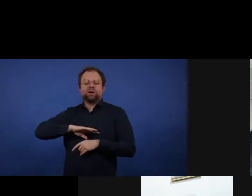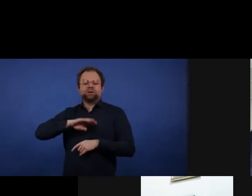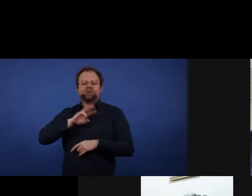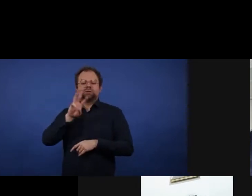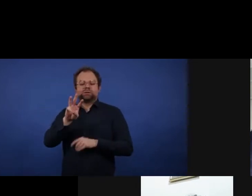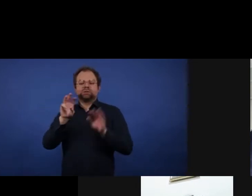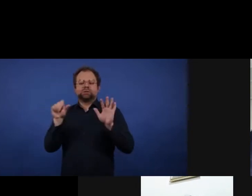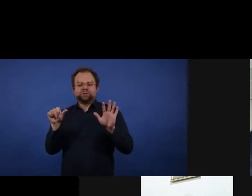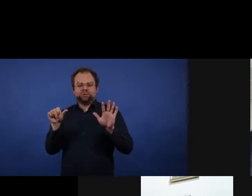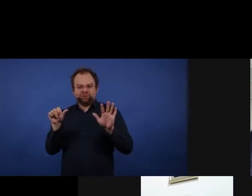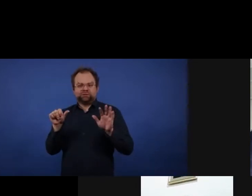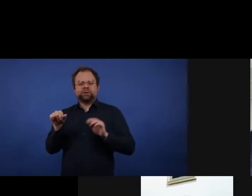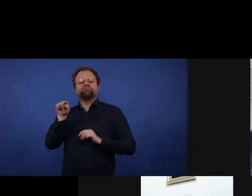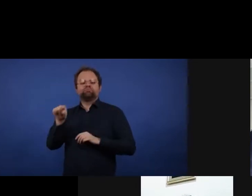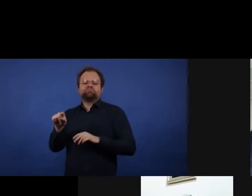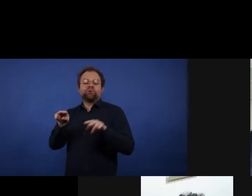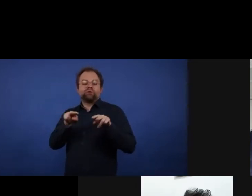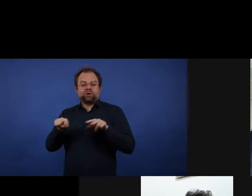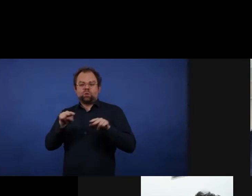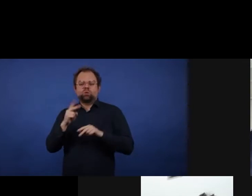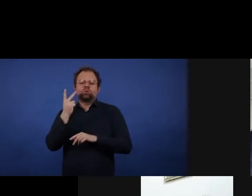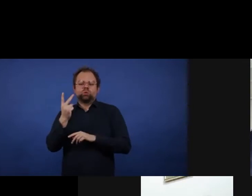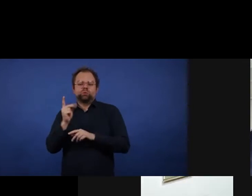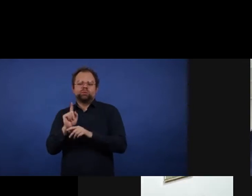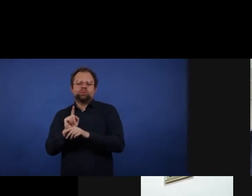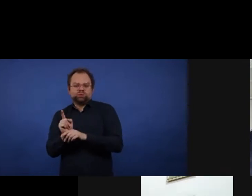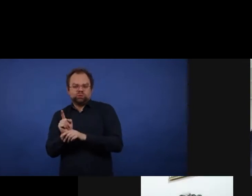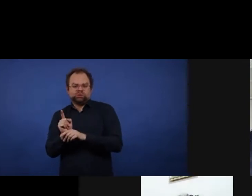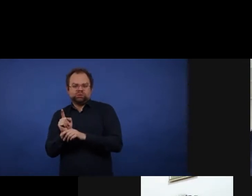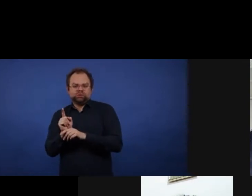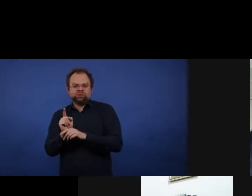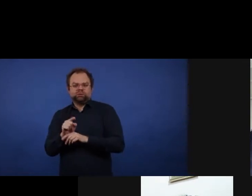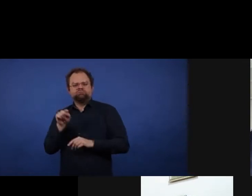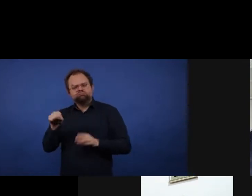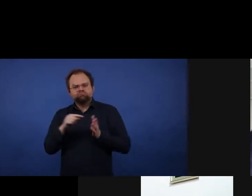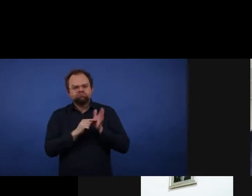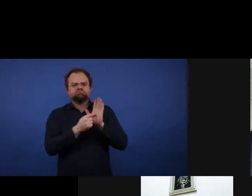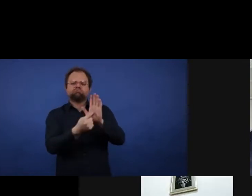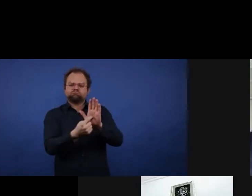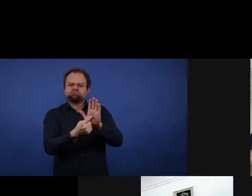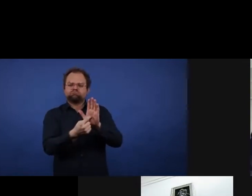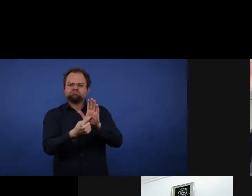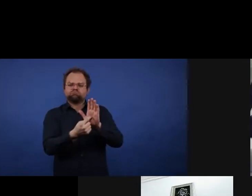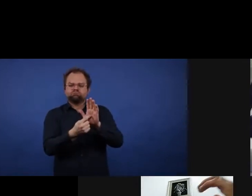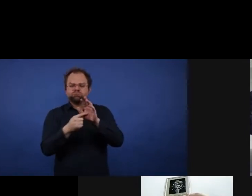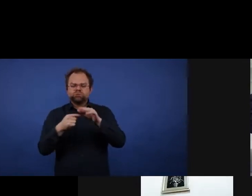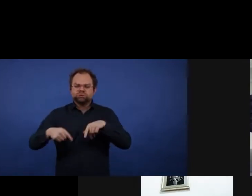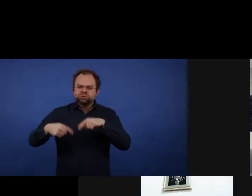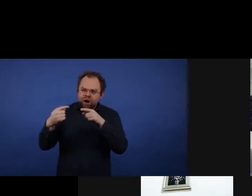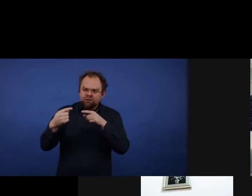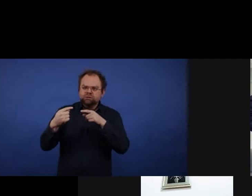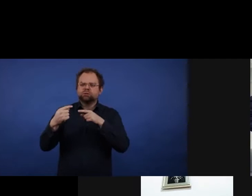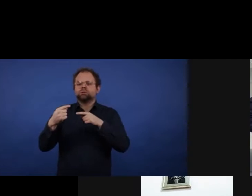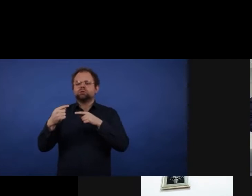that will highlight some of the challenges that he faced and how he was able to achieve a lot of important things in his life. So